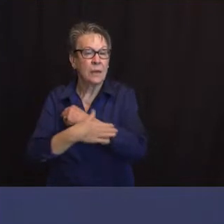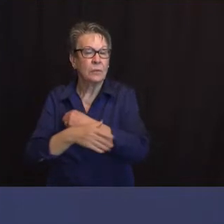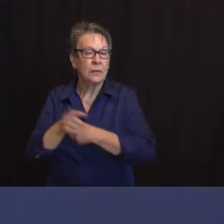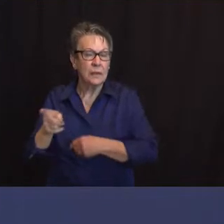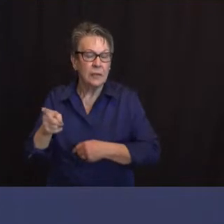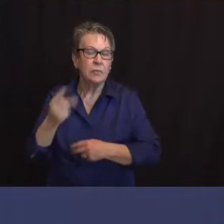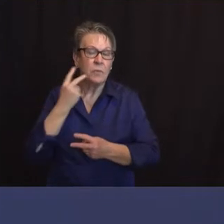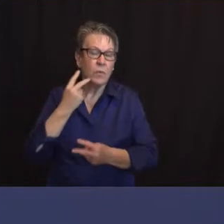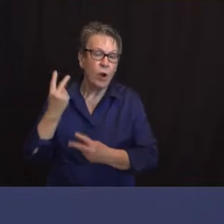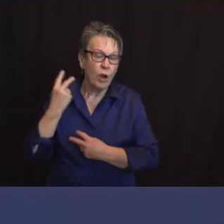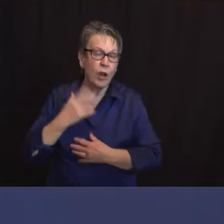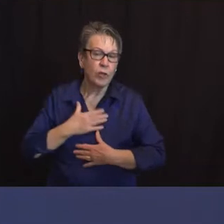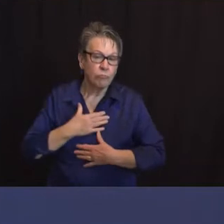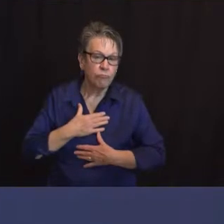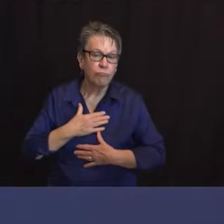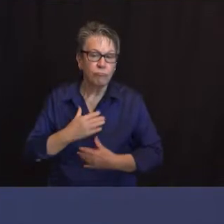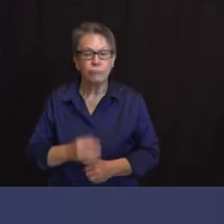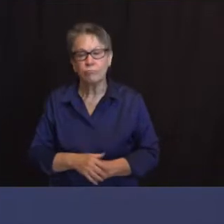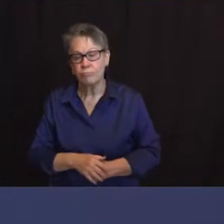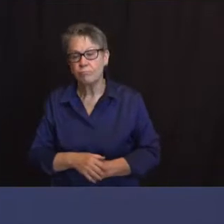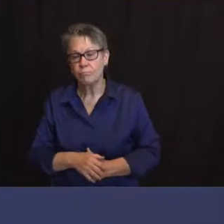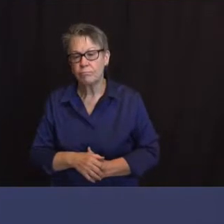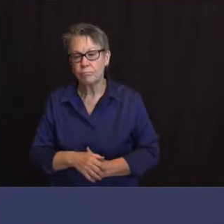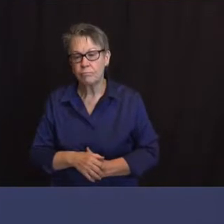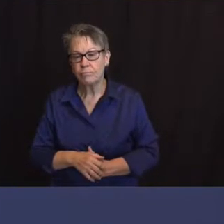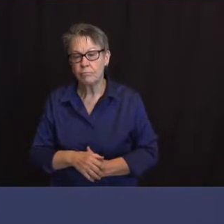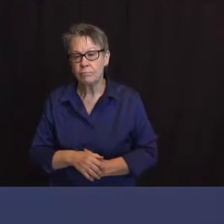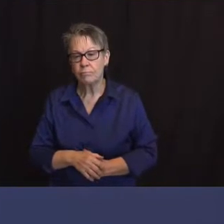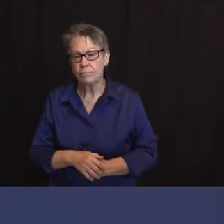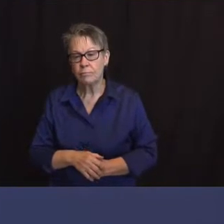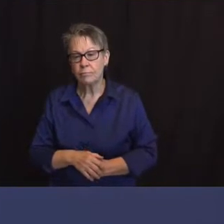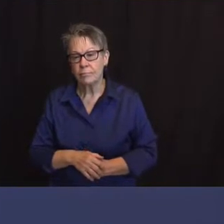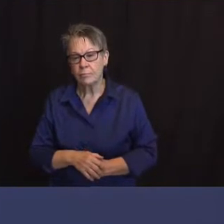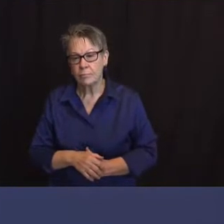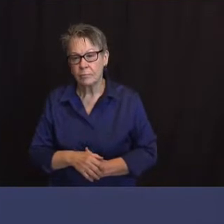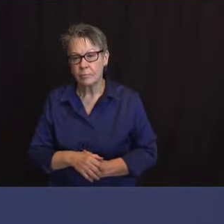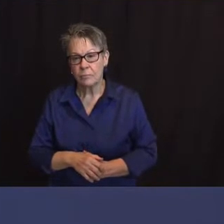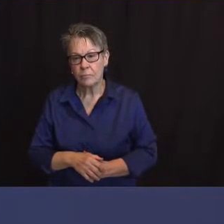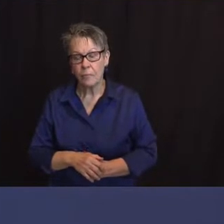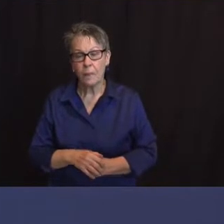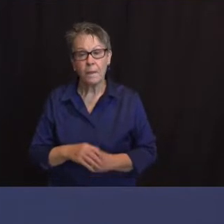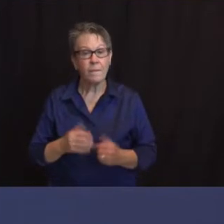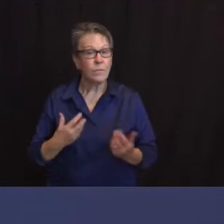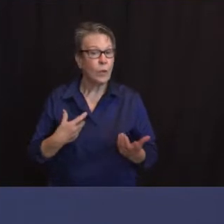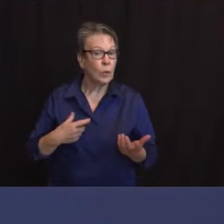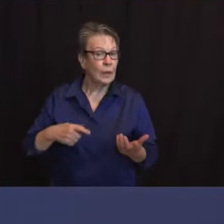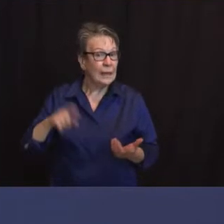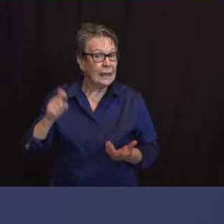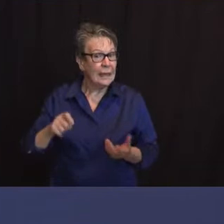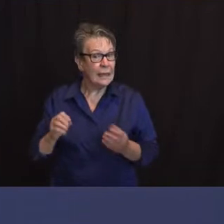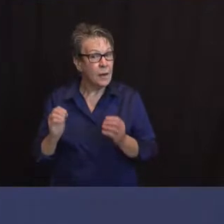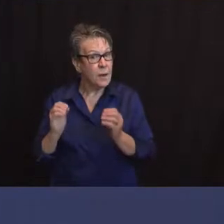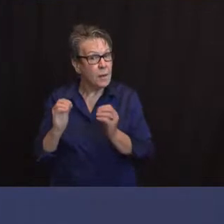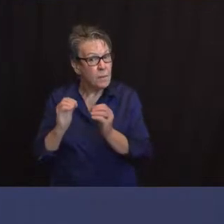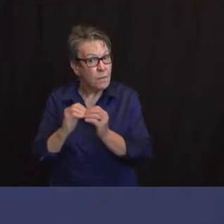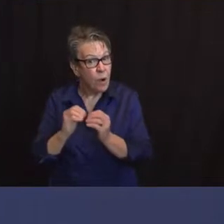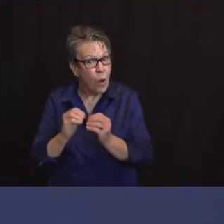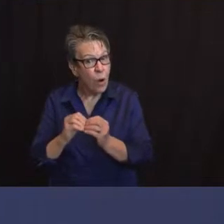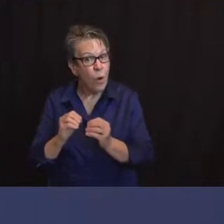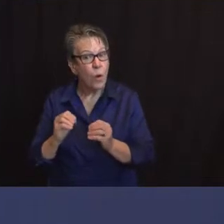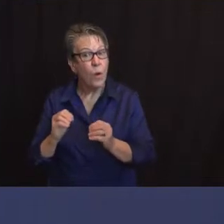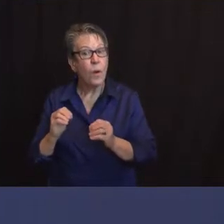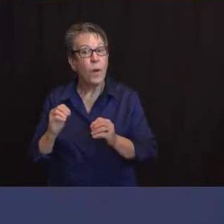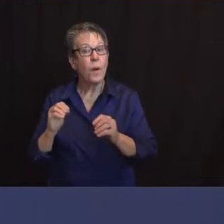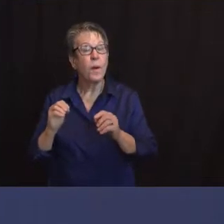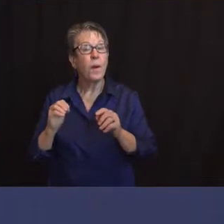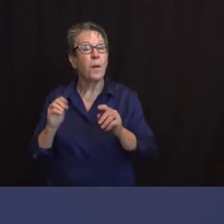of those items basically off the table. We need more young men and women to sign up to become New Jersey State Troopers. Could you give us another